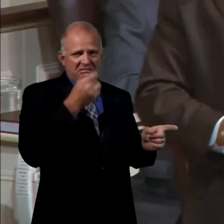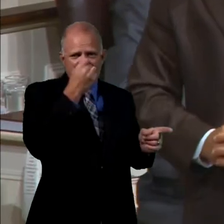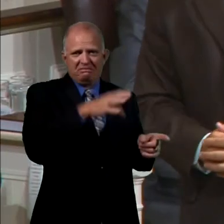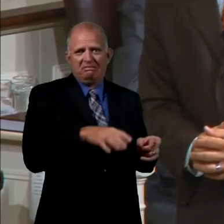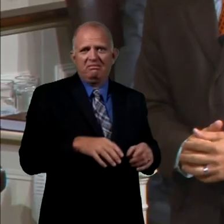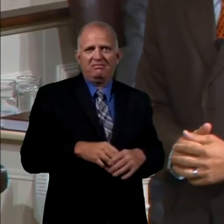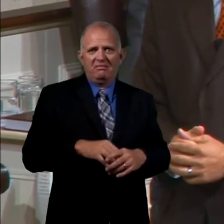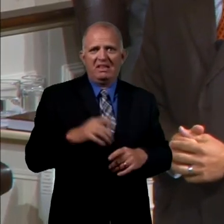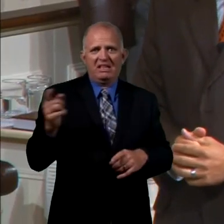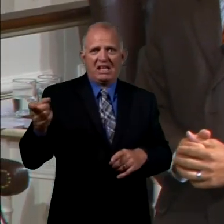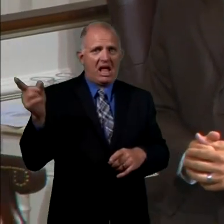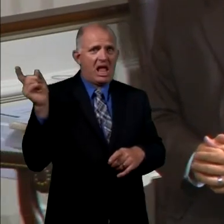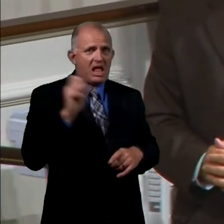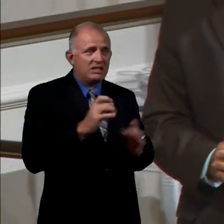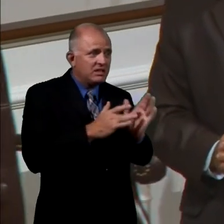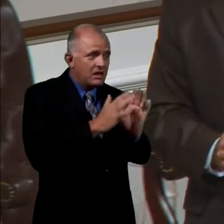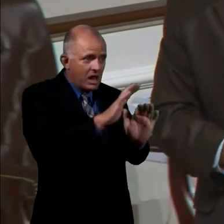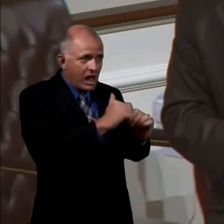ask?